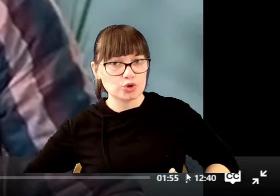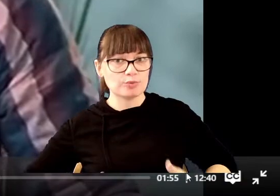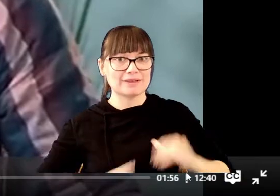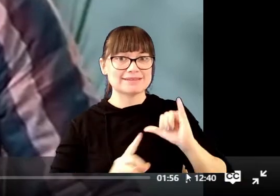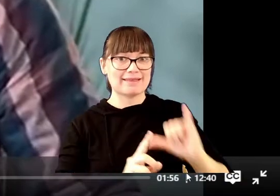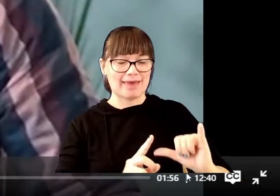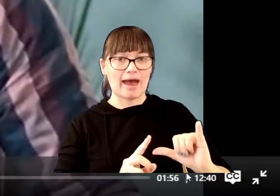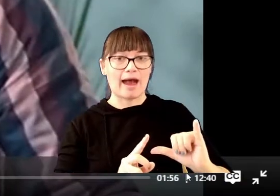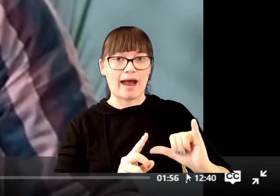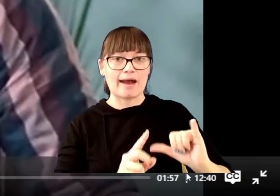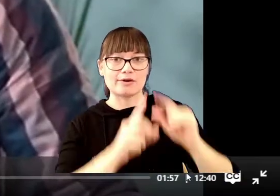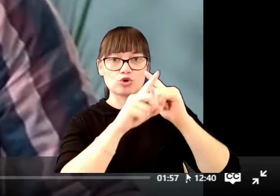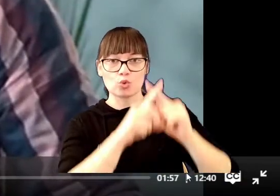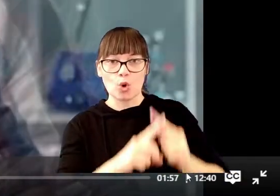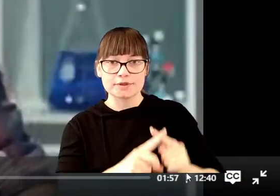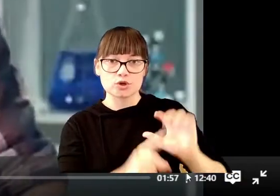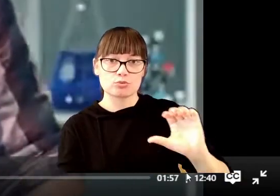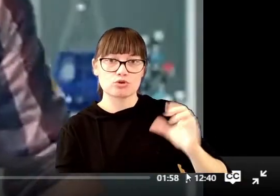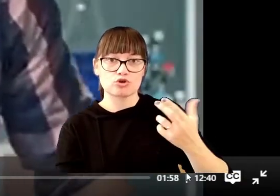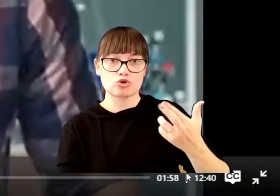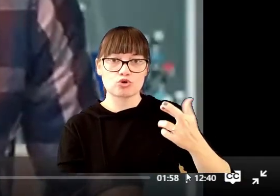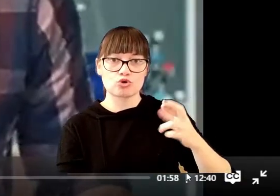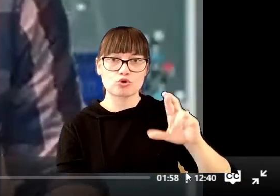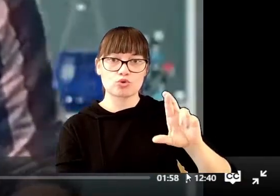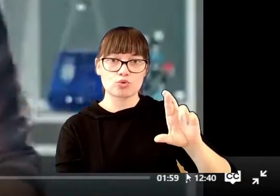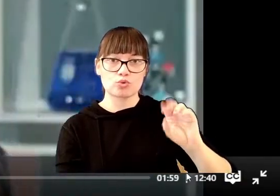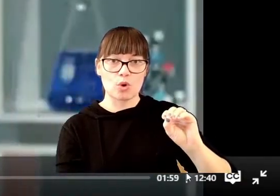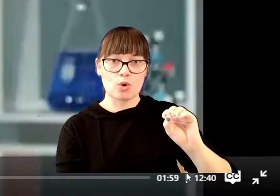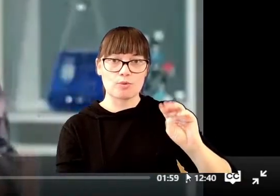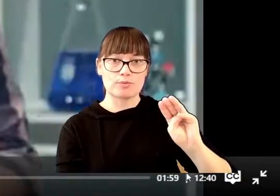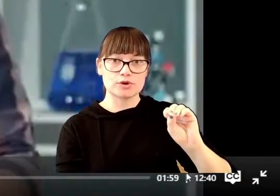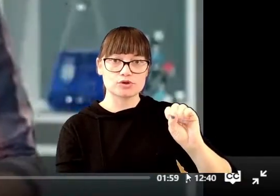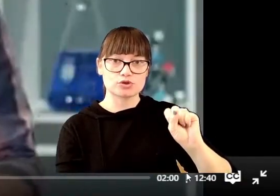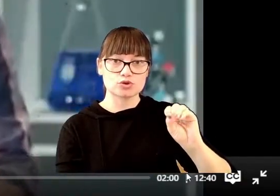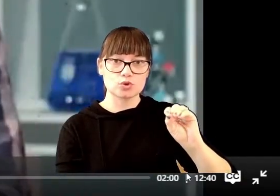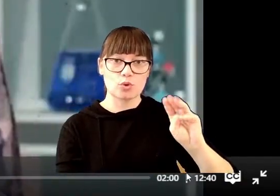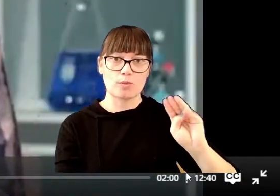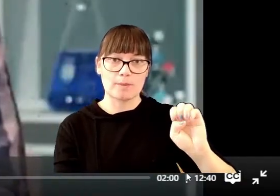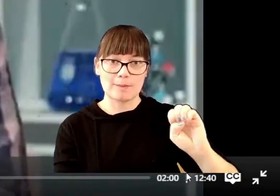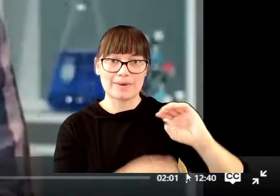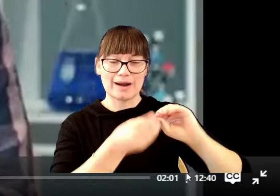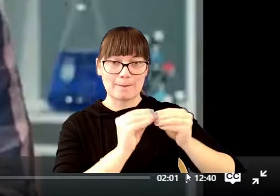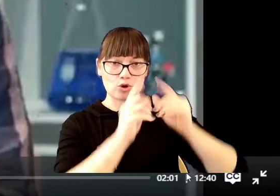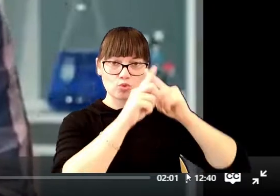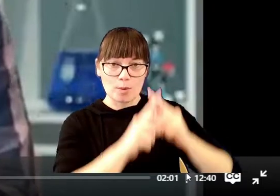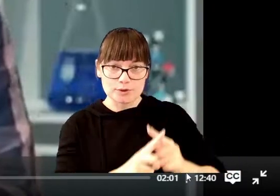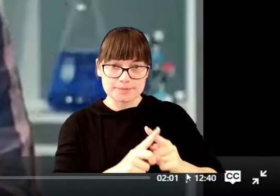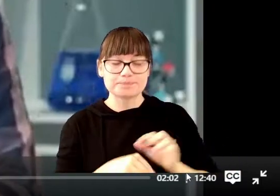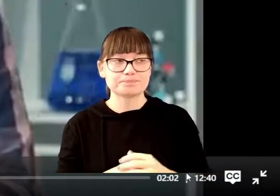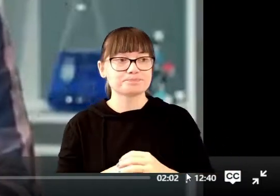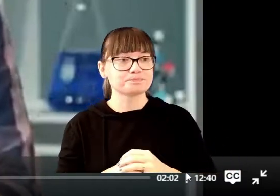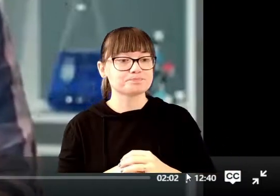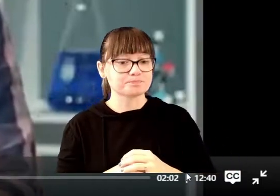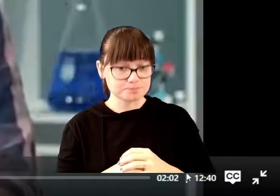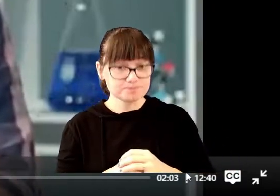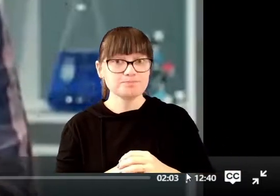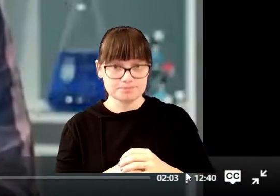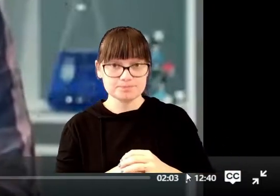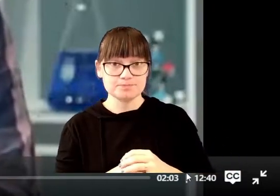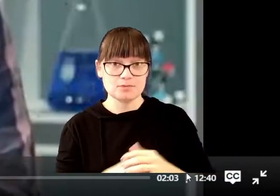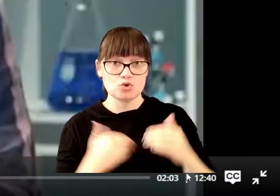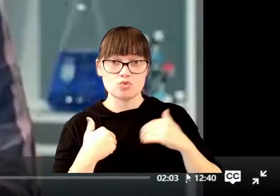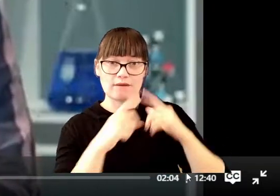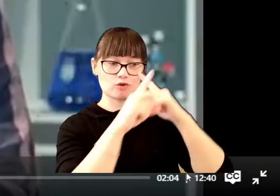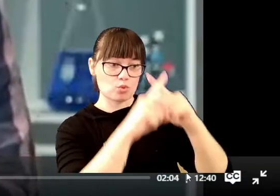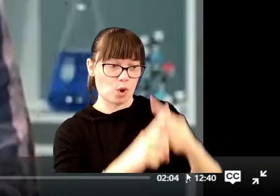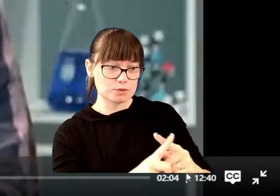number and all that sort of thing. So for chromosomes, when we're looking at human chromosomes, we have genes